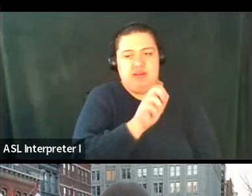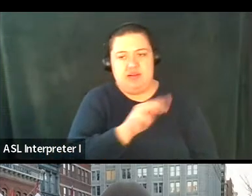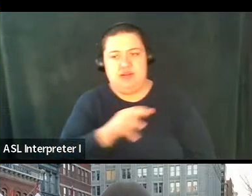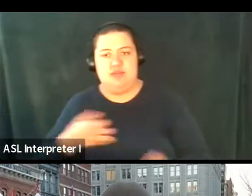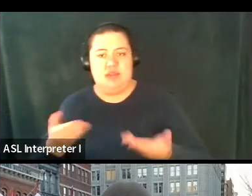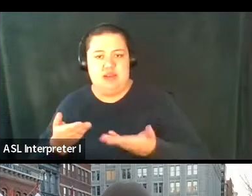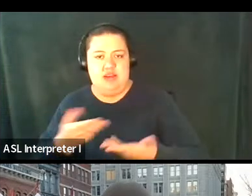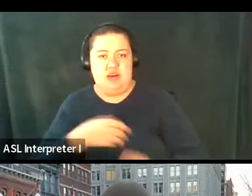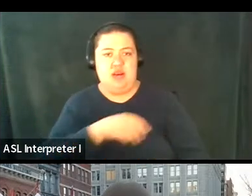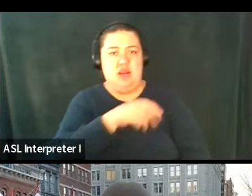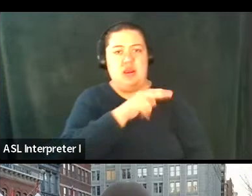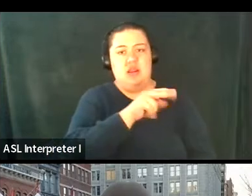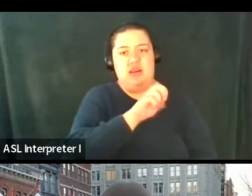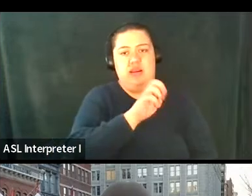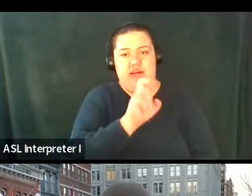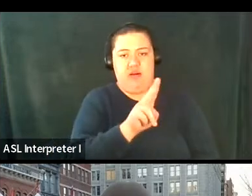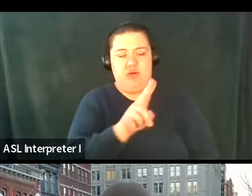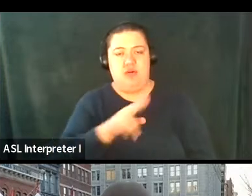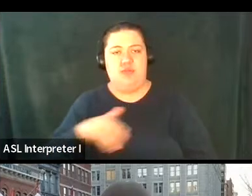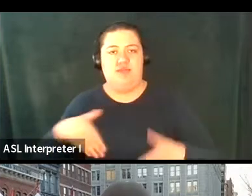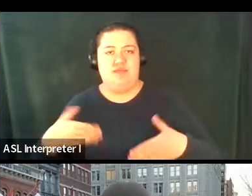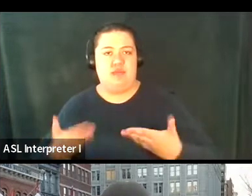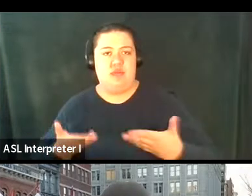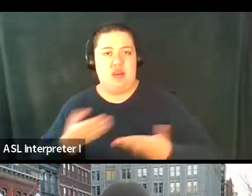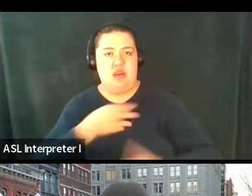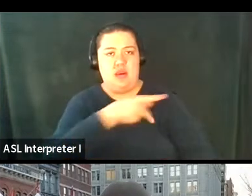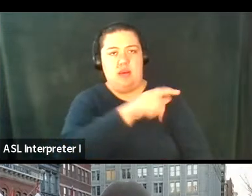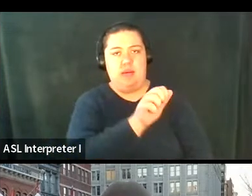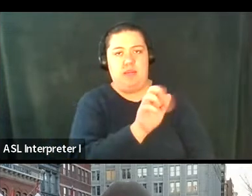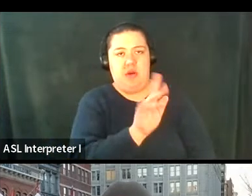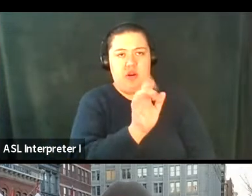Nadeau, Here. Councilmember Parker,